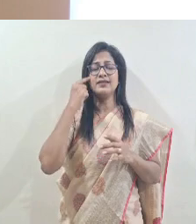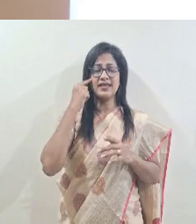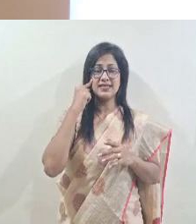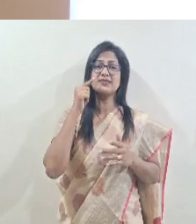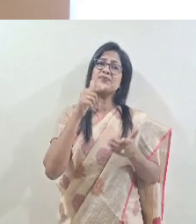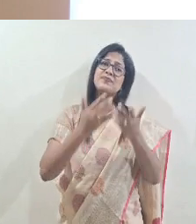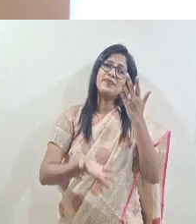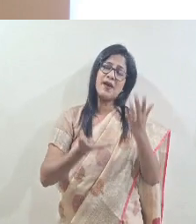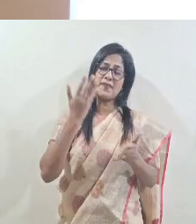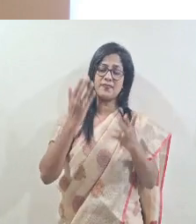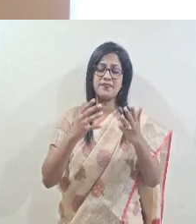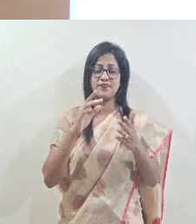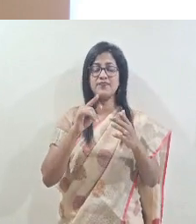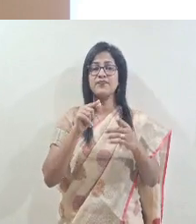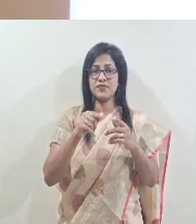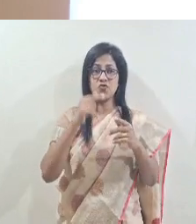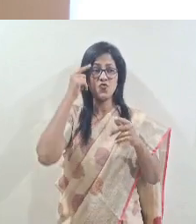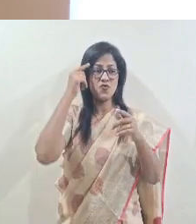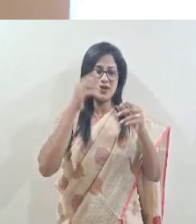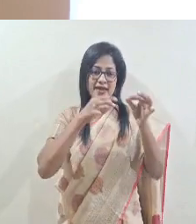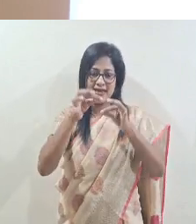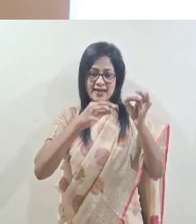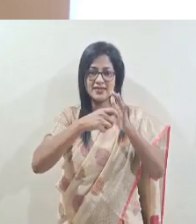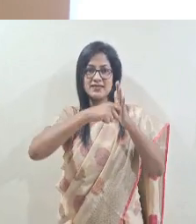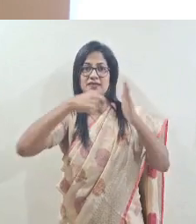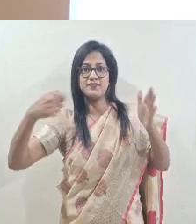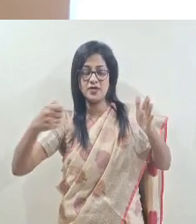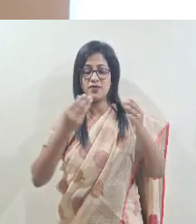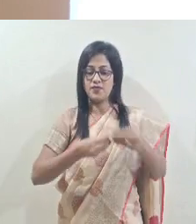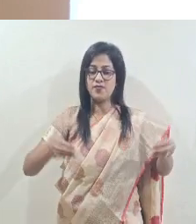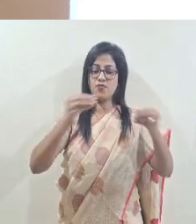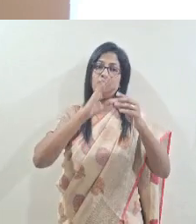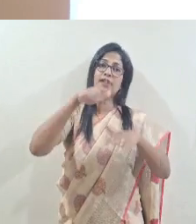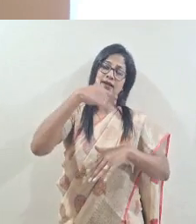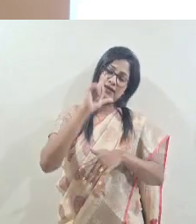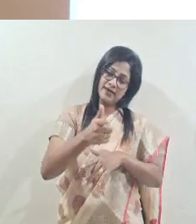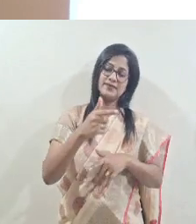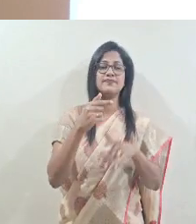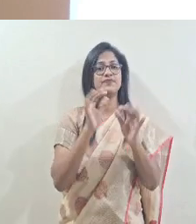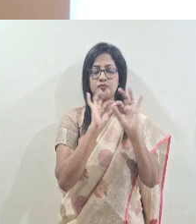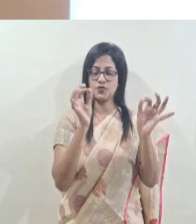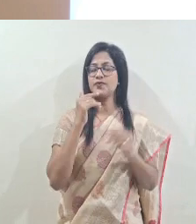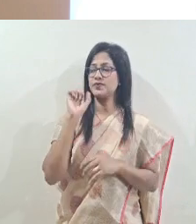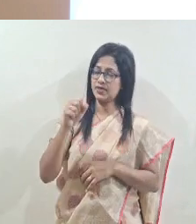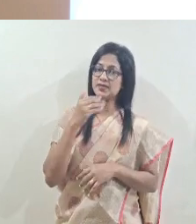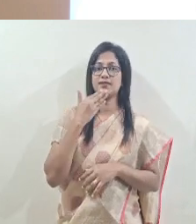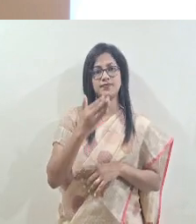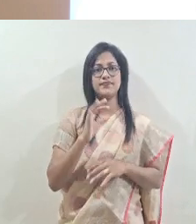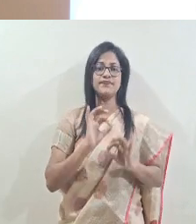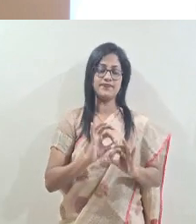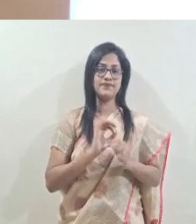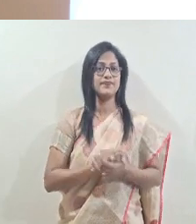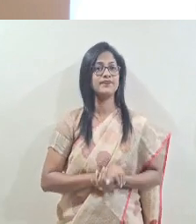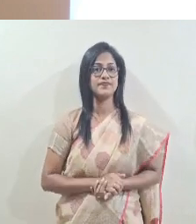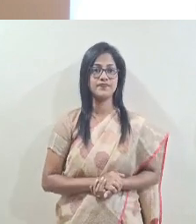have. You would like to elaborate it later if you have not done it, maybe. Yes, sir. Okay. Sure, sir. Thank you. Thank